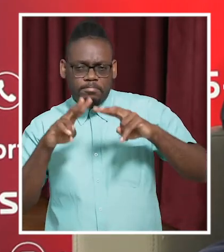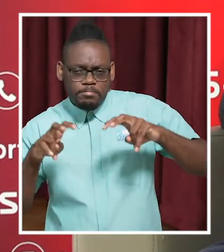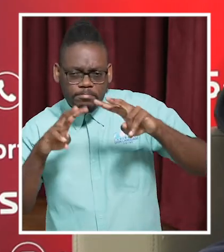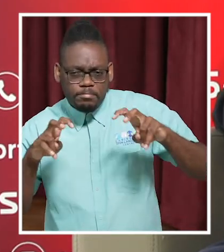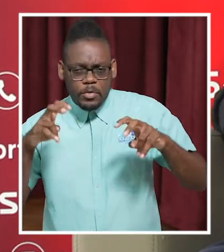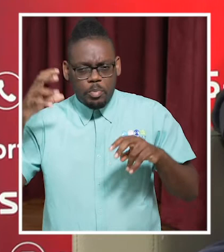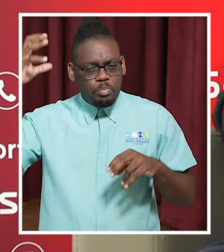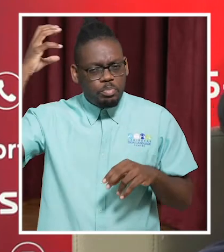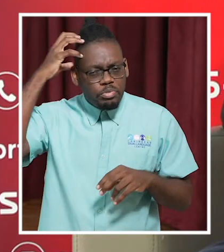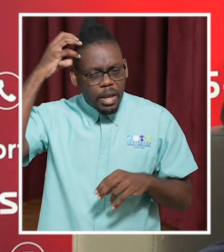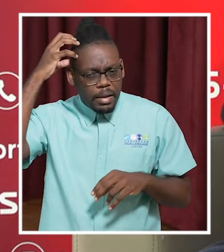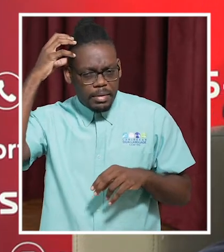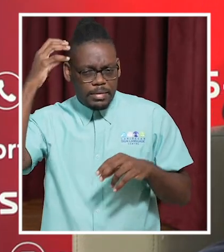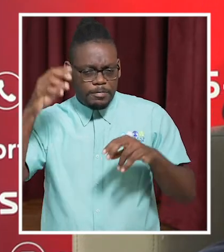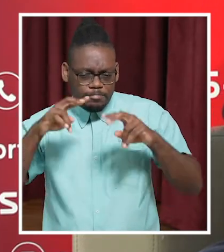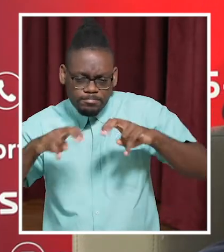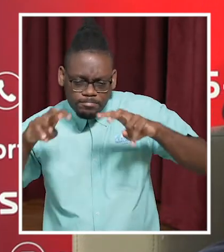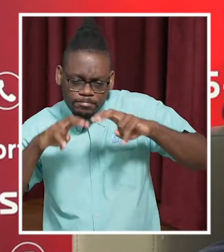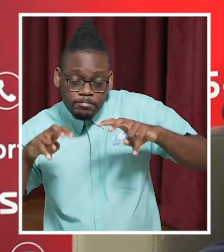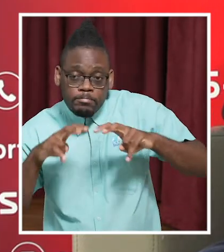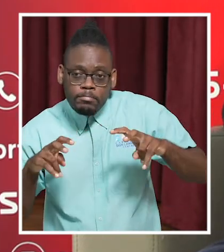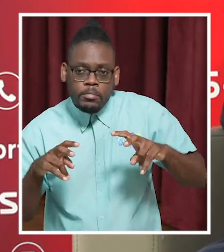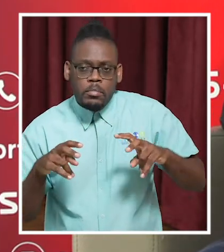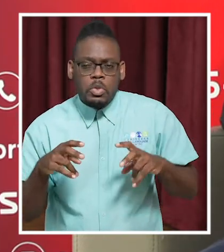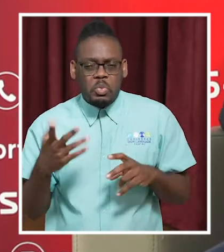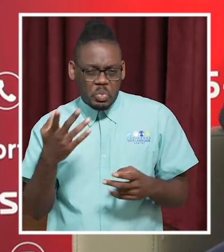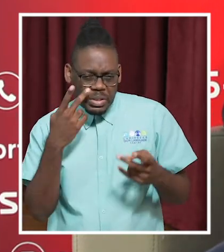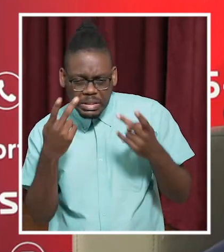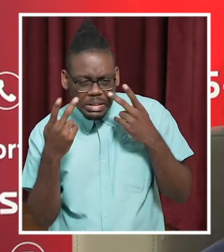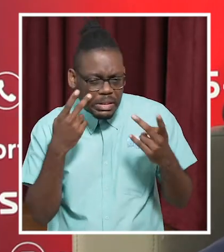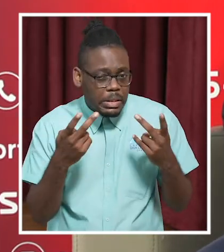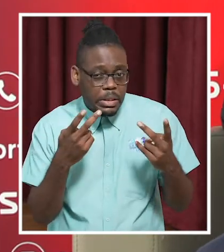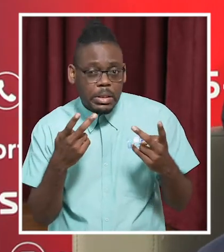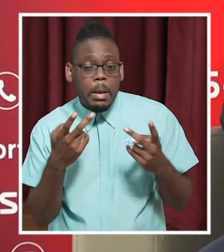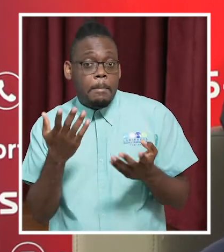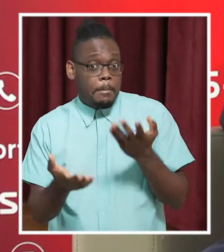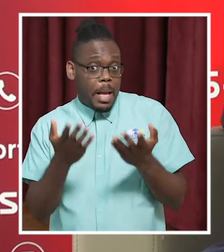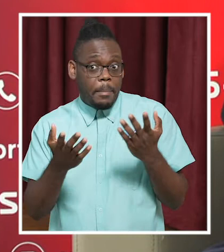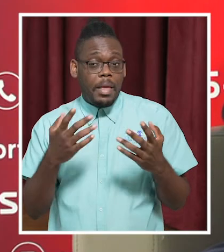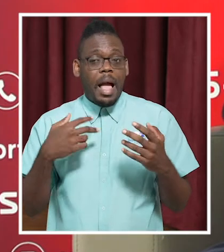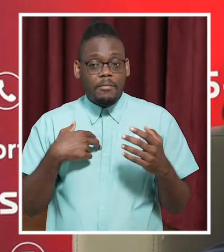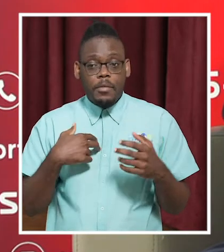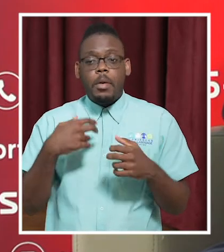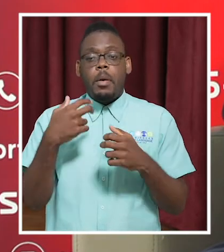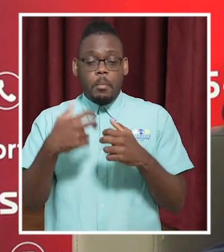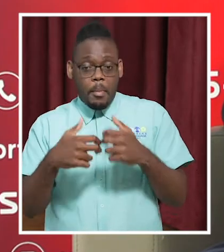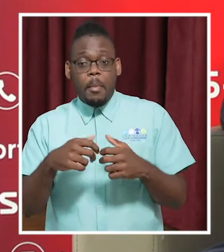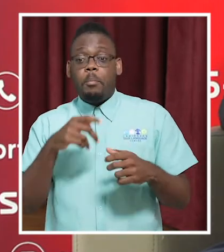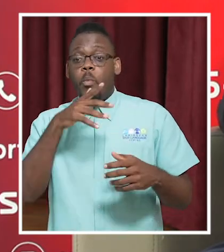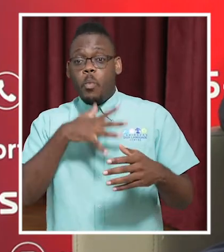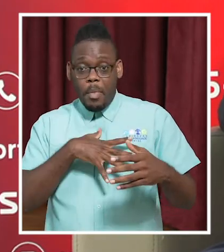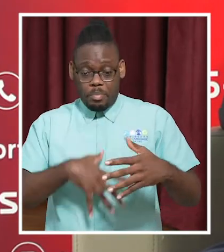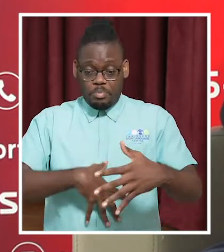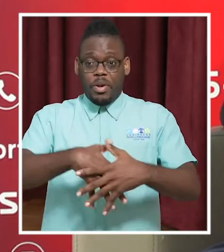wired predispose them to this condition. In terms of environment, if they grow up in chaotic environments